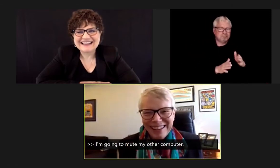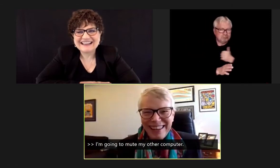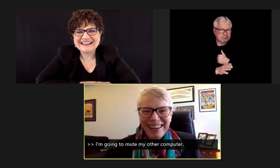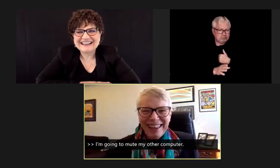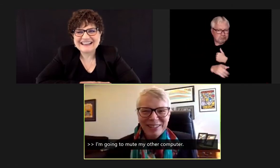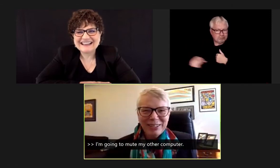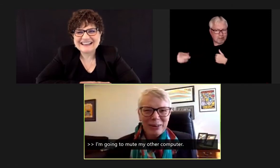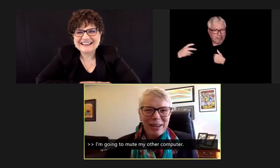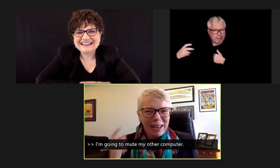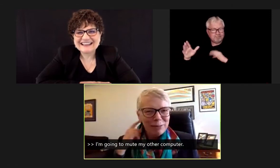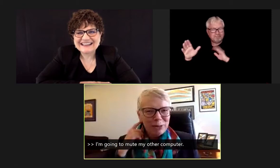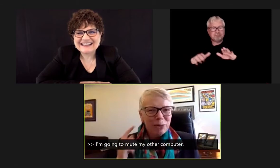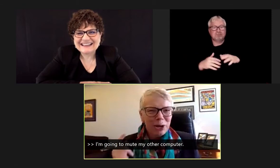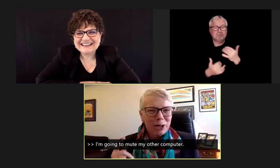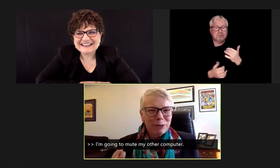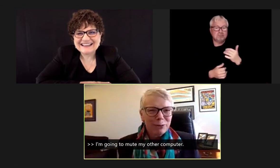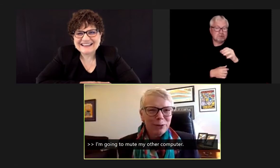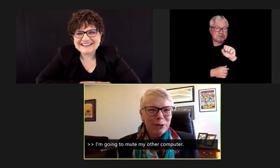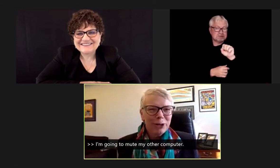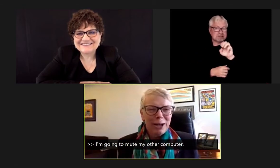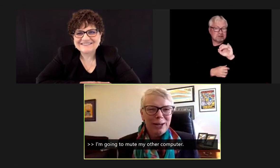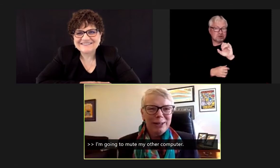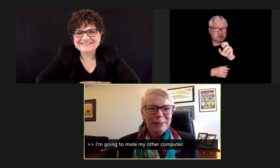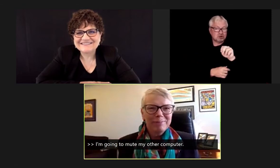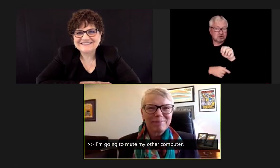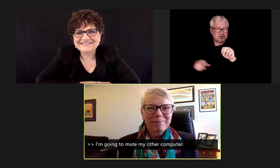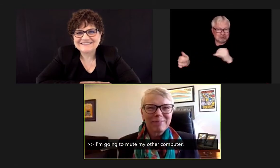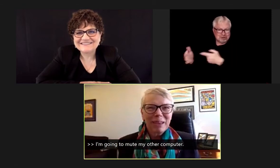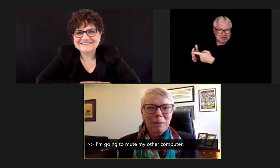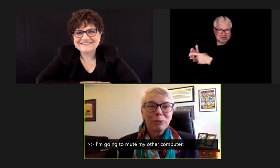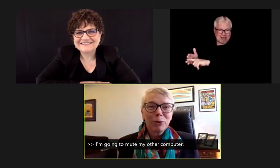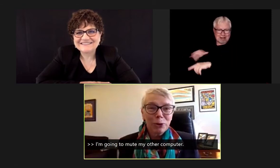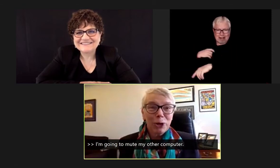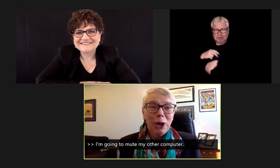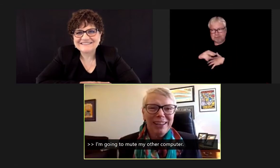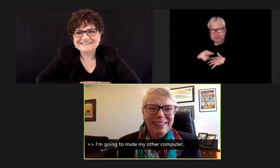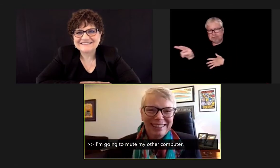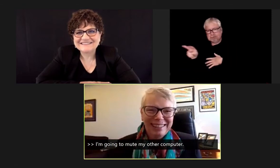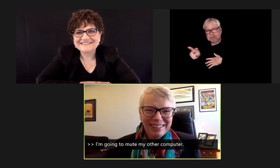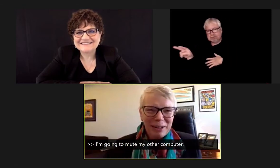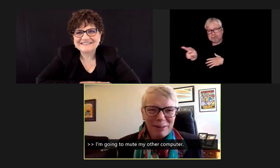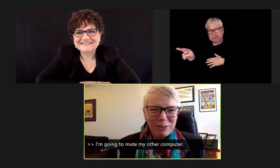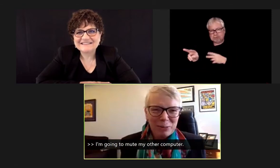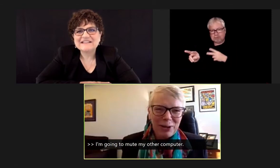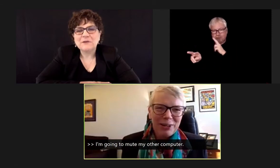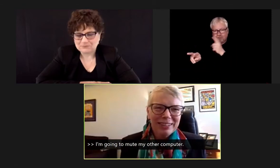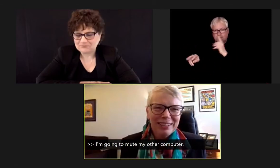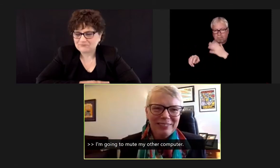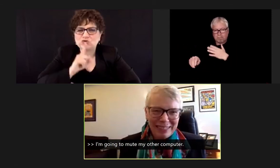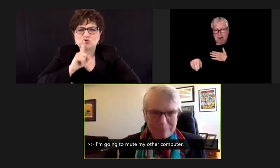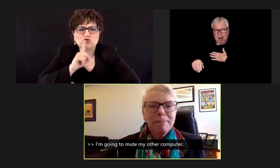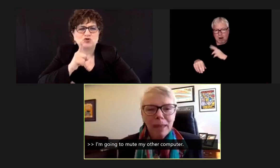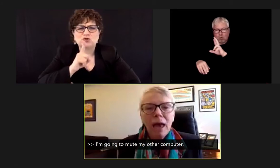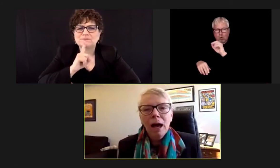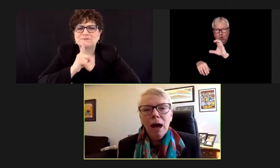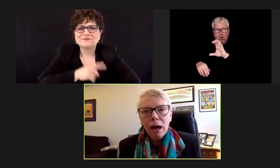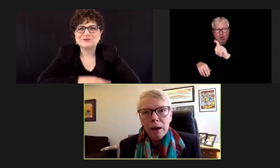starting. And so I have to watch for my roll call. So I'll have to pause a little